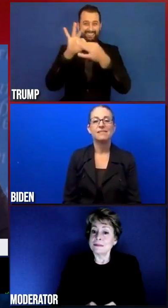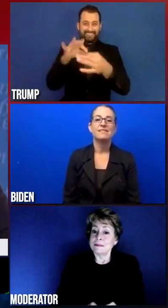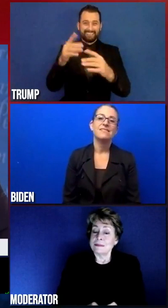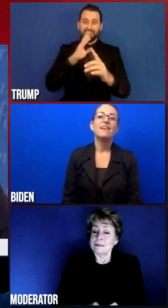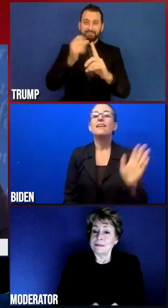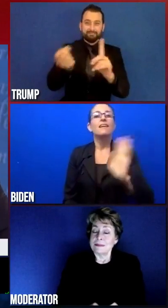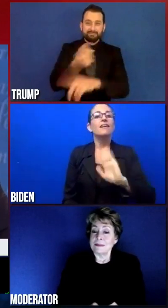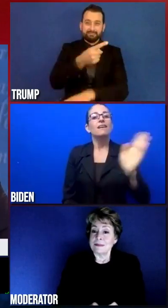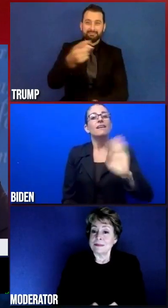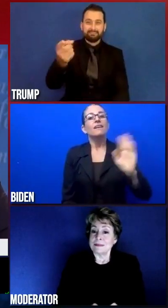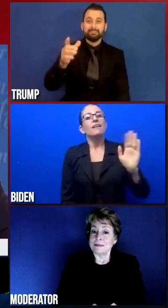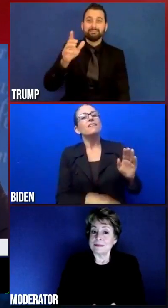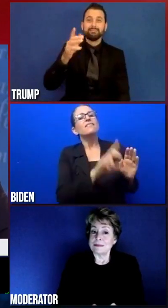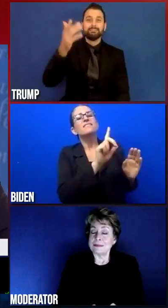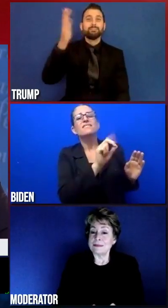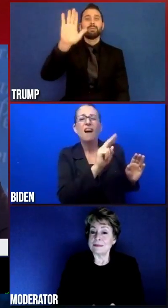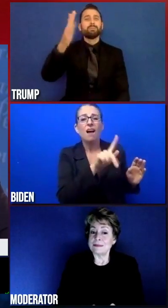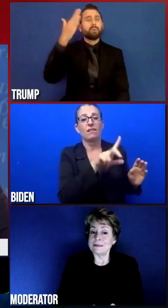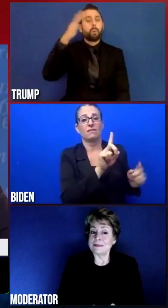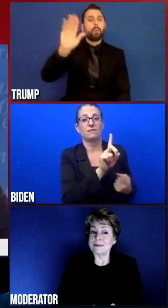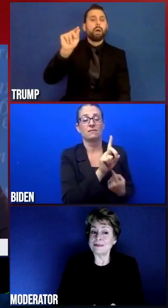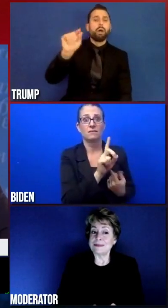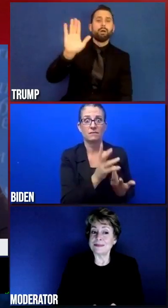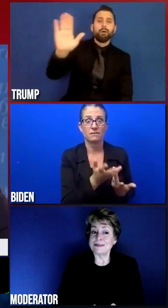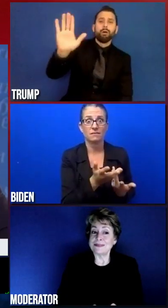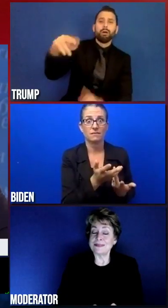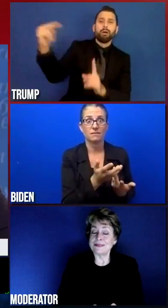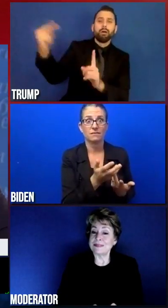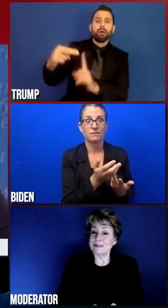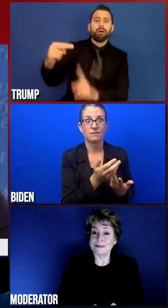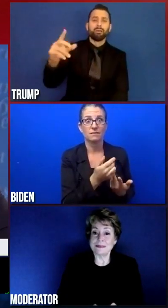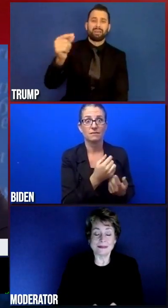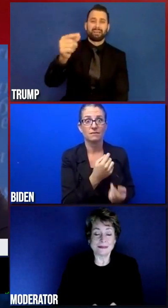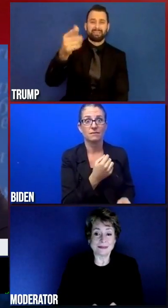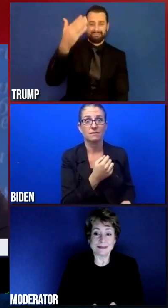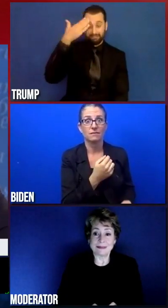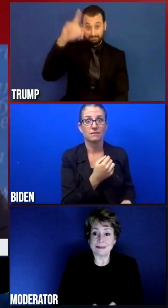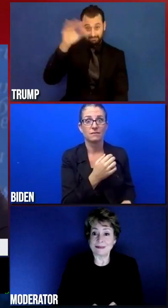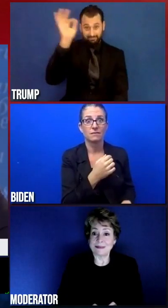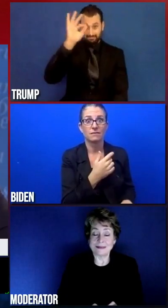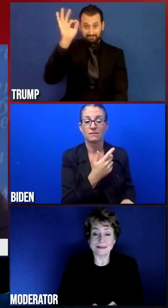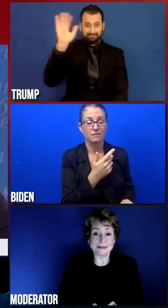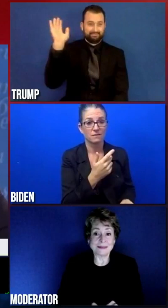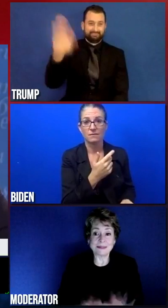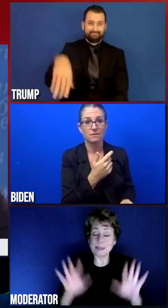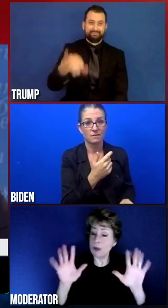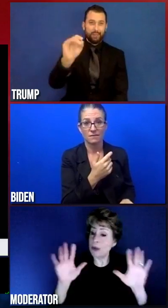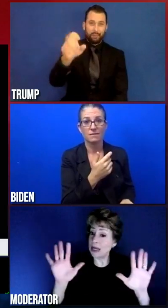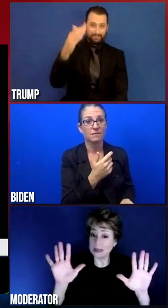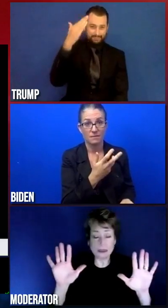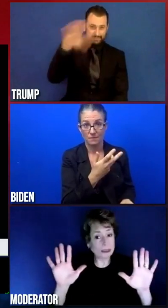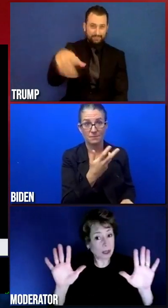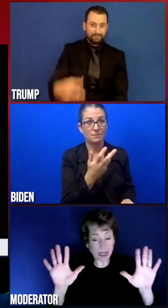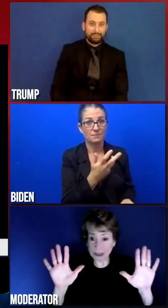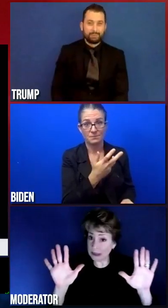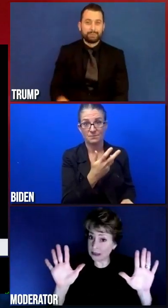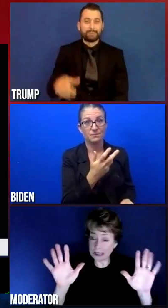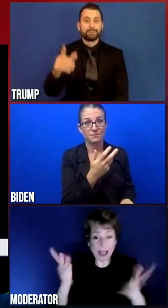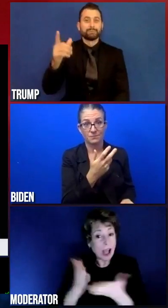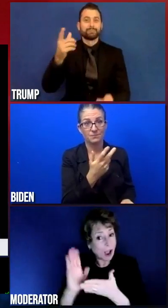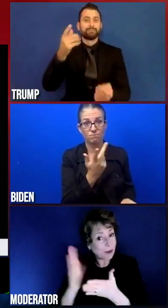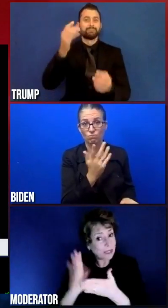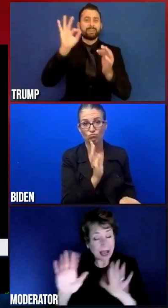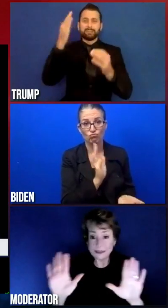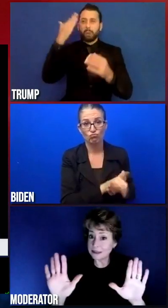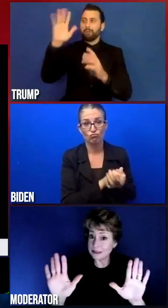view on Roe v. Wade. You I don't don't know her know. view. Well, all right. Let's talk. We got a lot to unpack here, gentlemen.